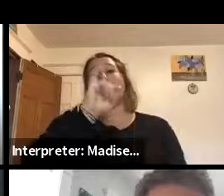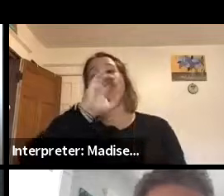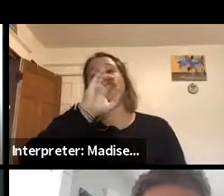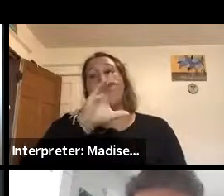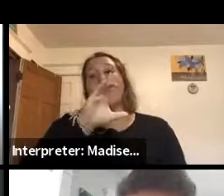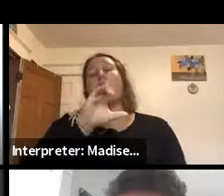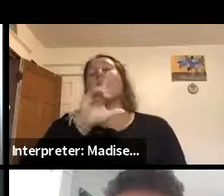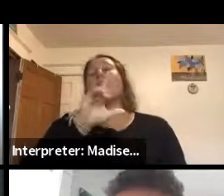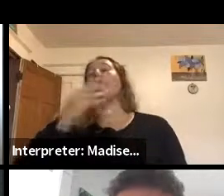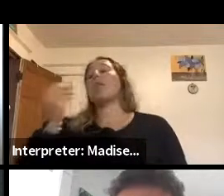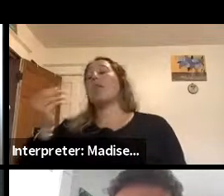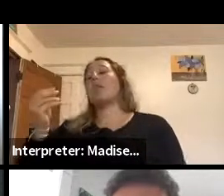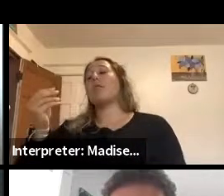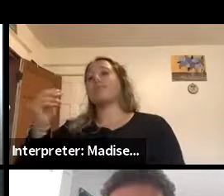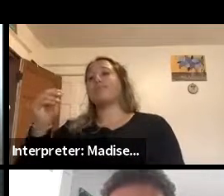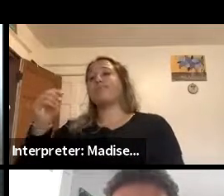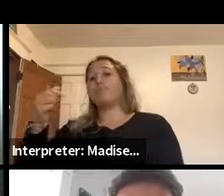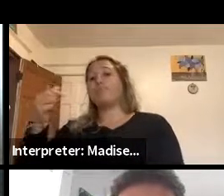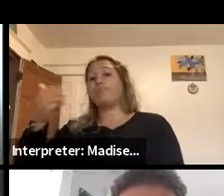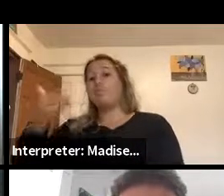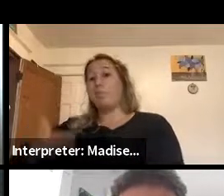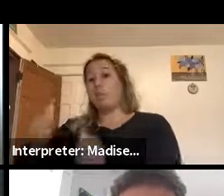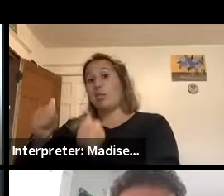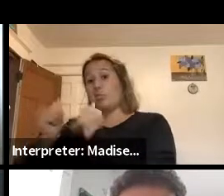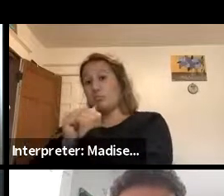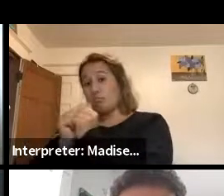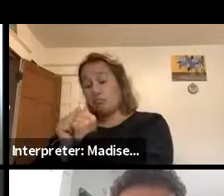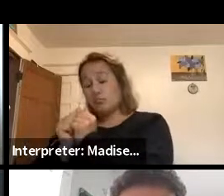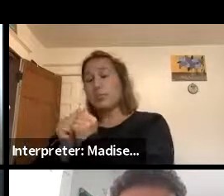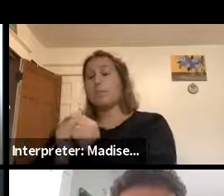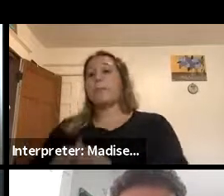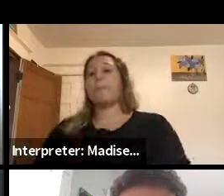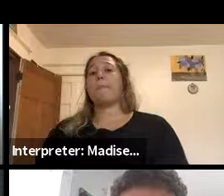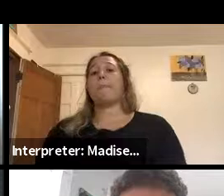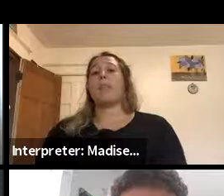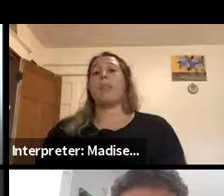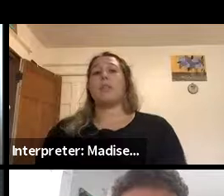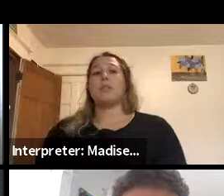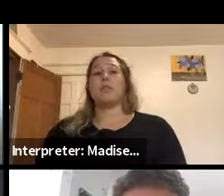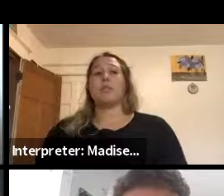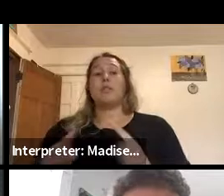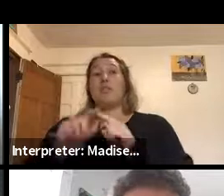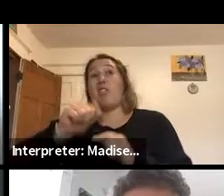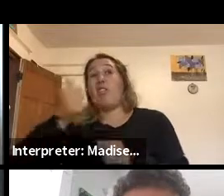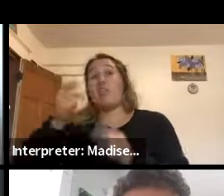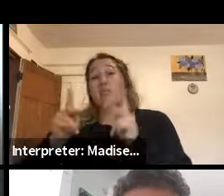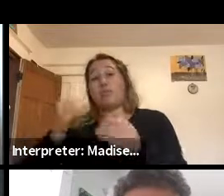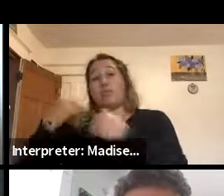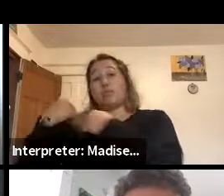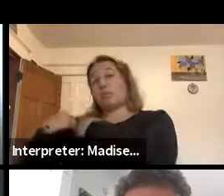of them you don't like, it's probably my fault. The good ones, they're Bob Meyer's responsibility.